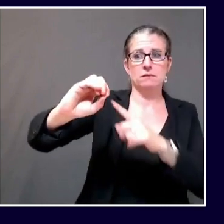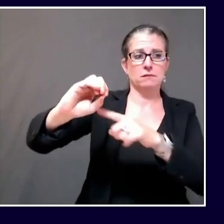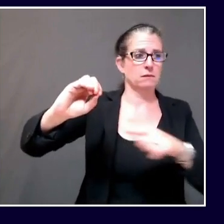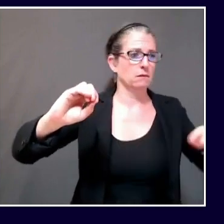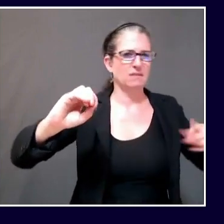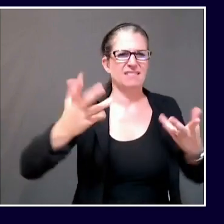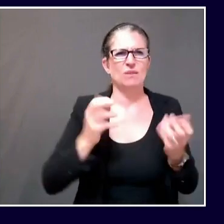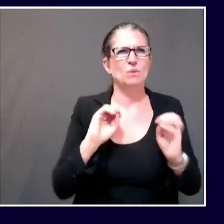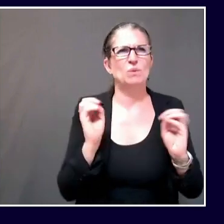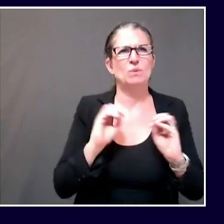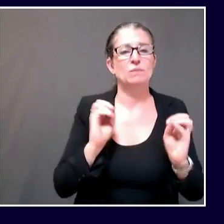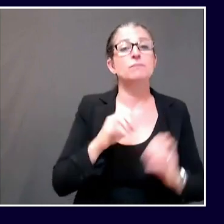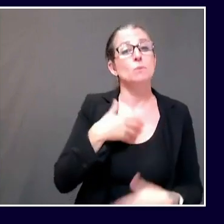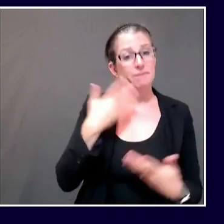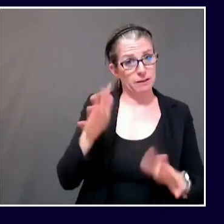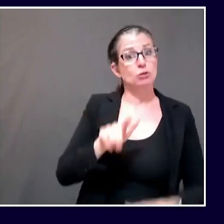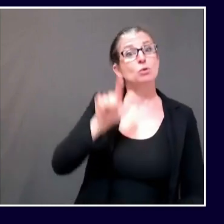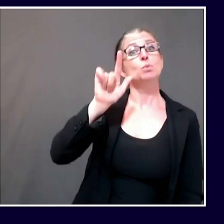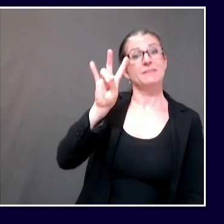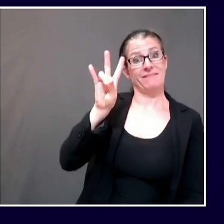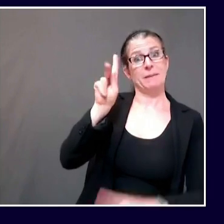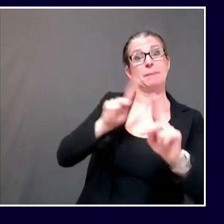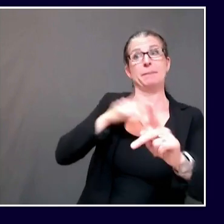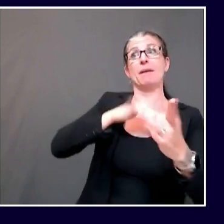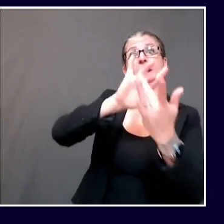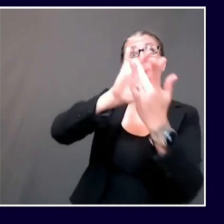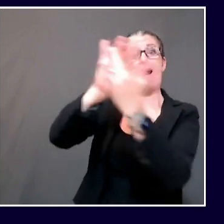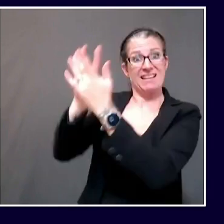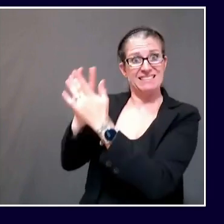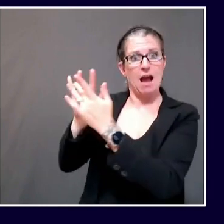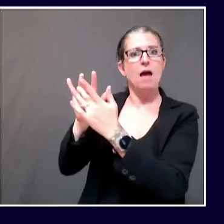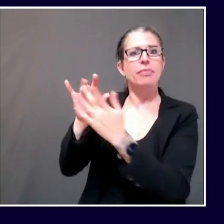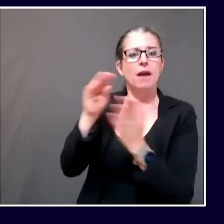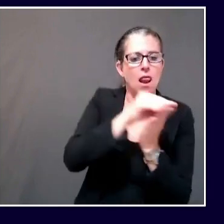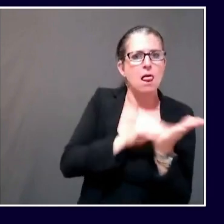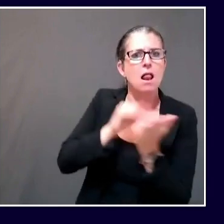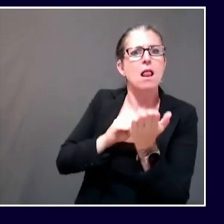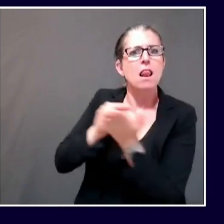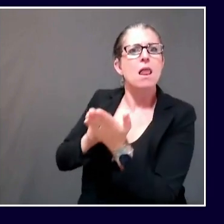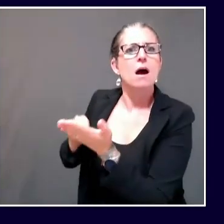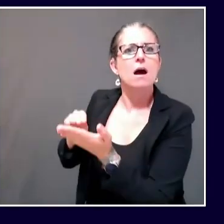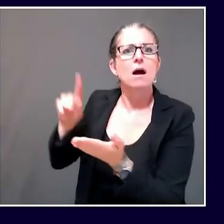tracing one more circle. And if those individuals become symptomatic,